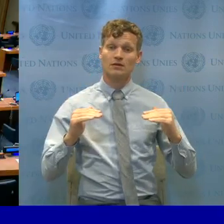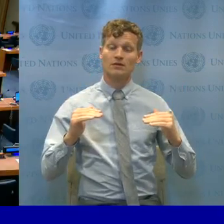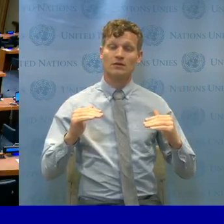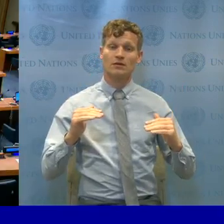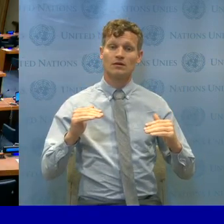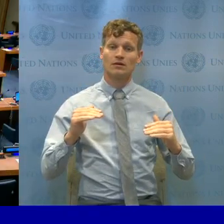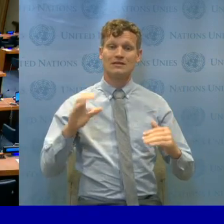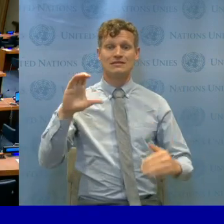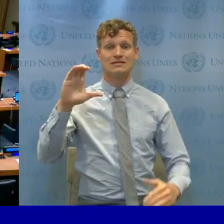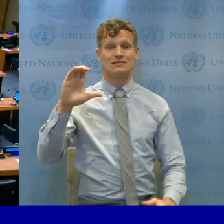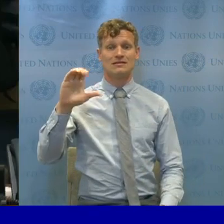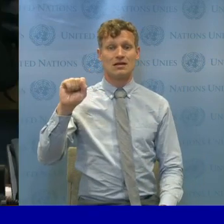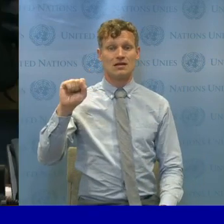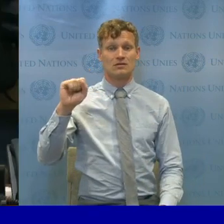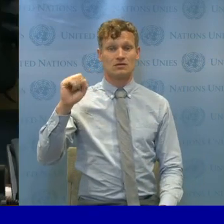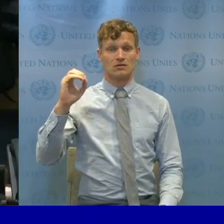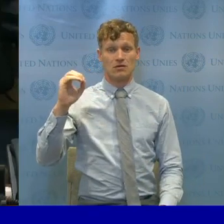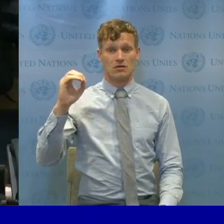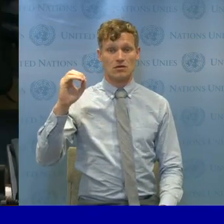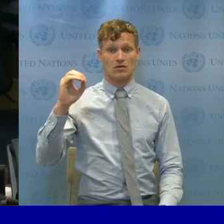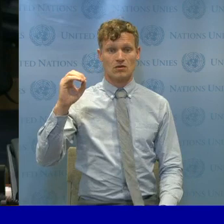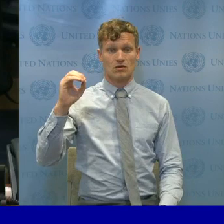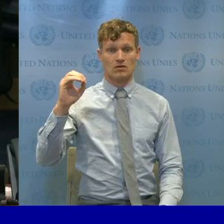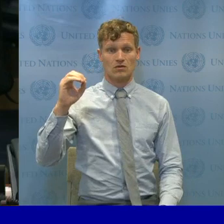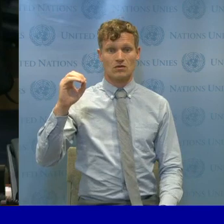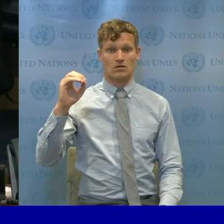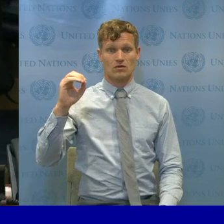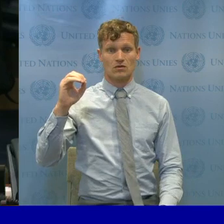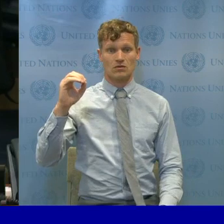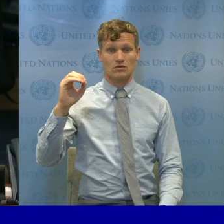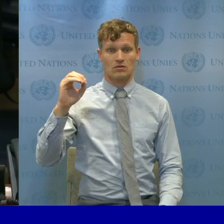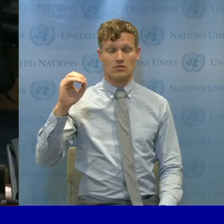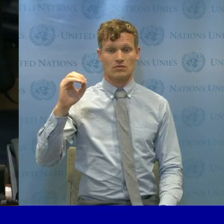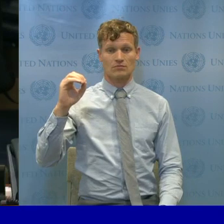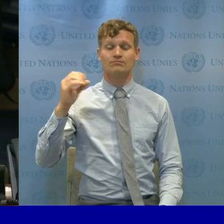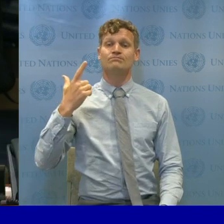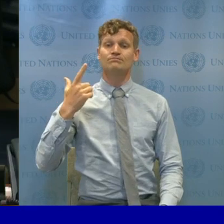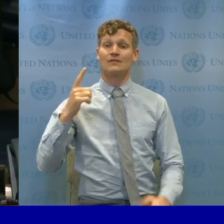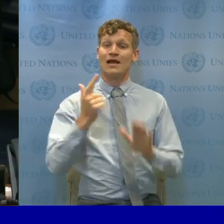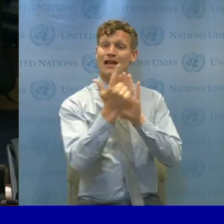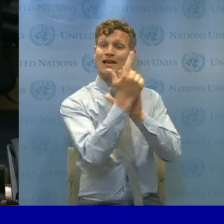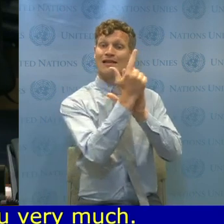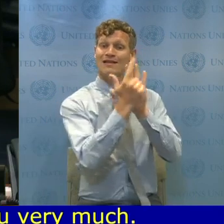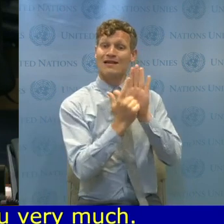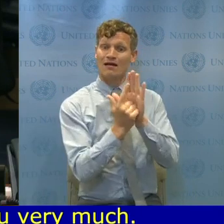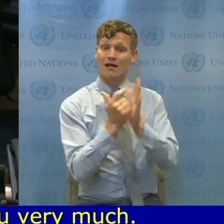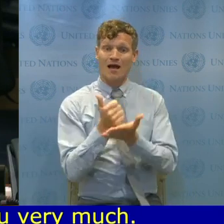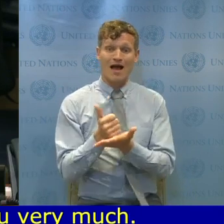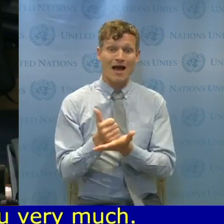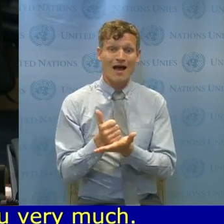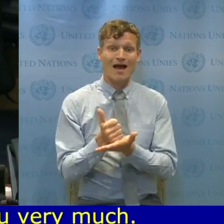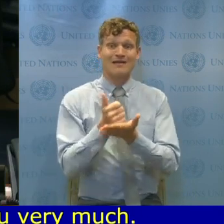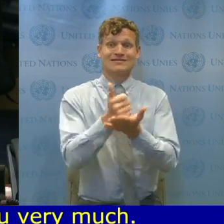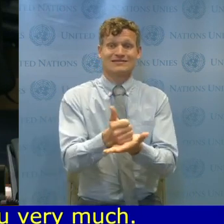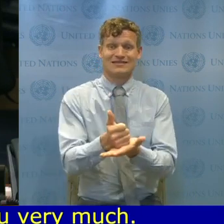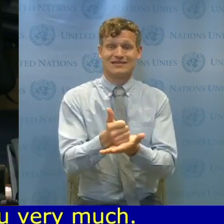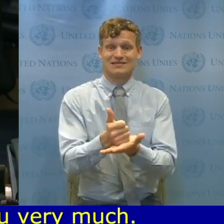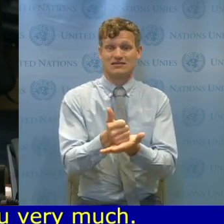the RED, de Asistencia Legal y Social, to please take the floor.